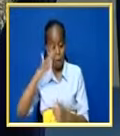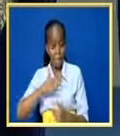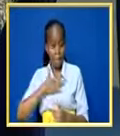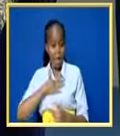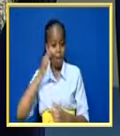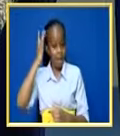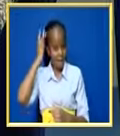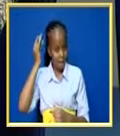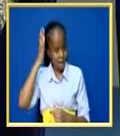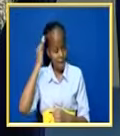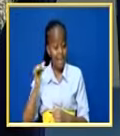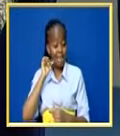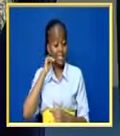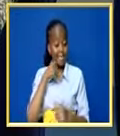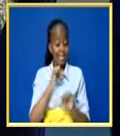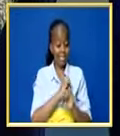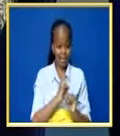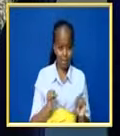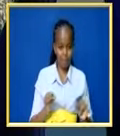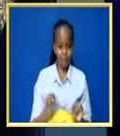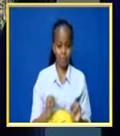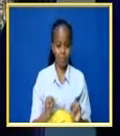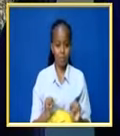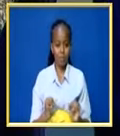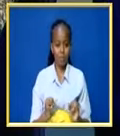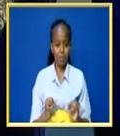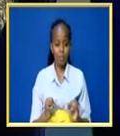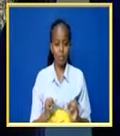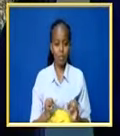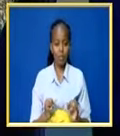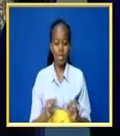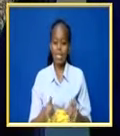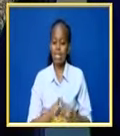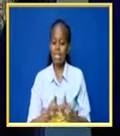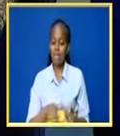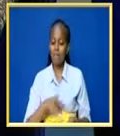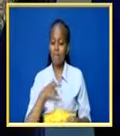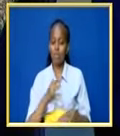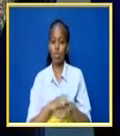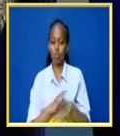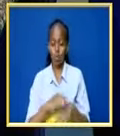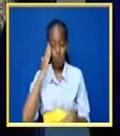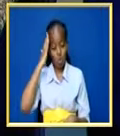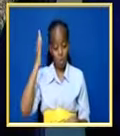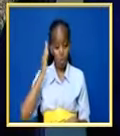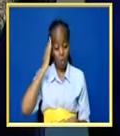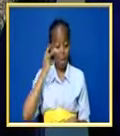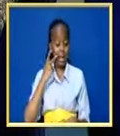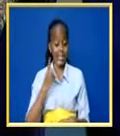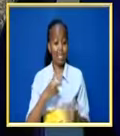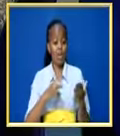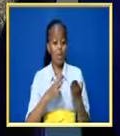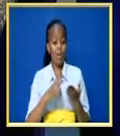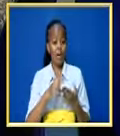My hair is nice and clean and it feels very good to comb my hair. And I can see you're cutting out